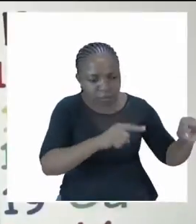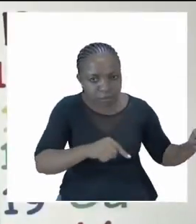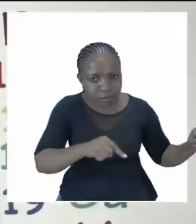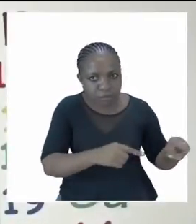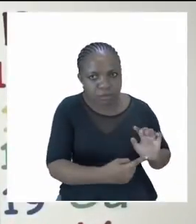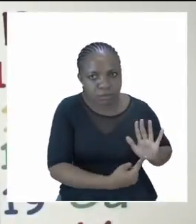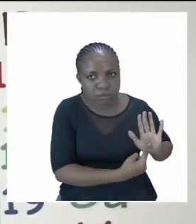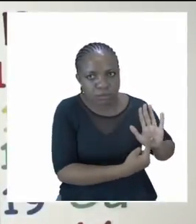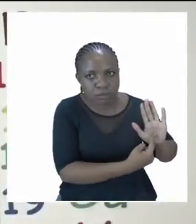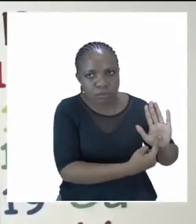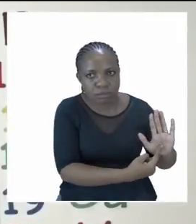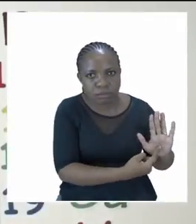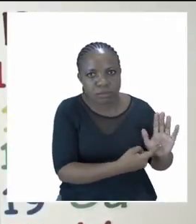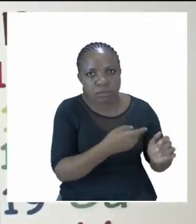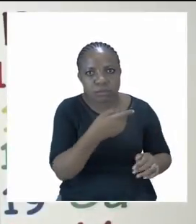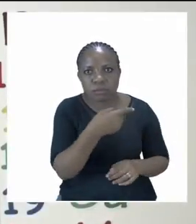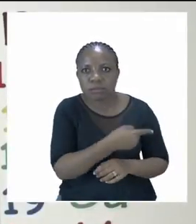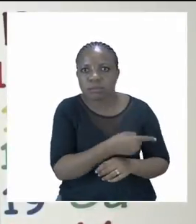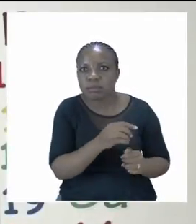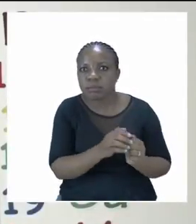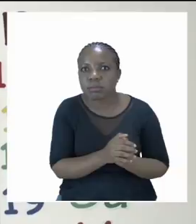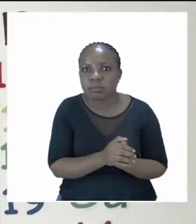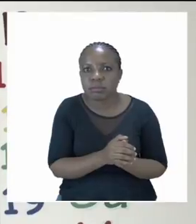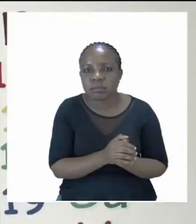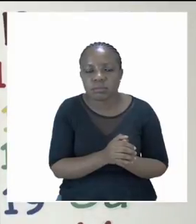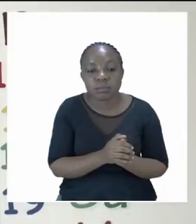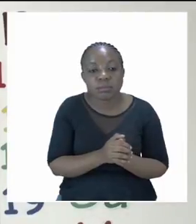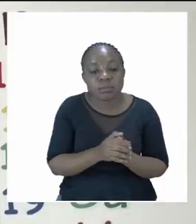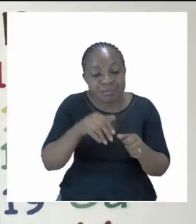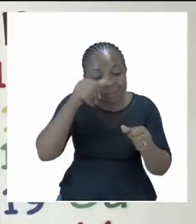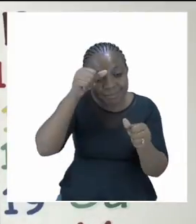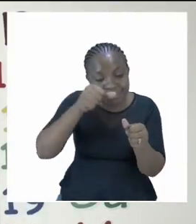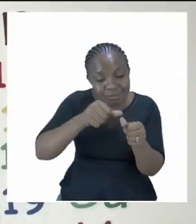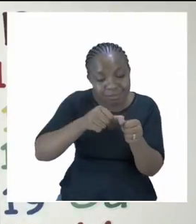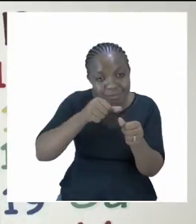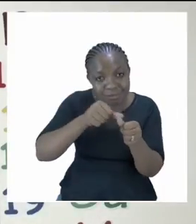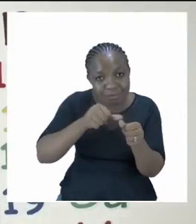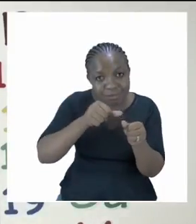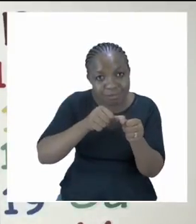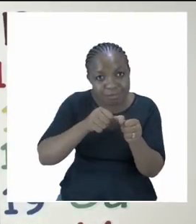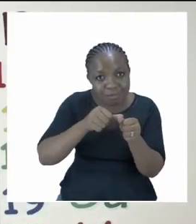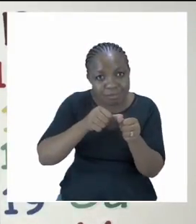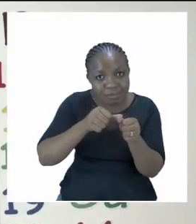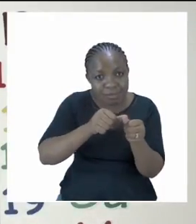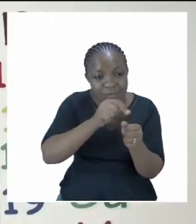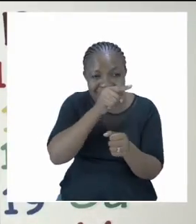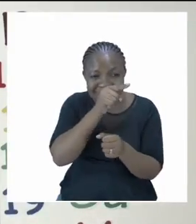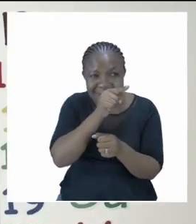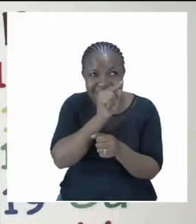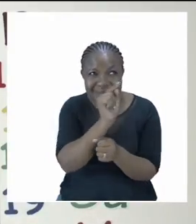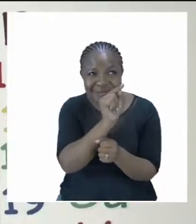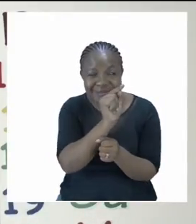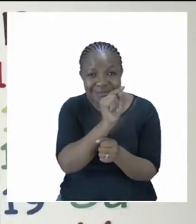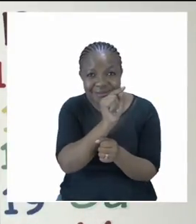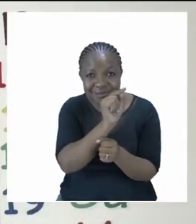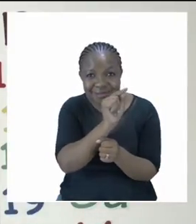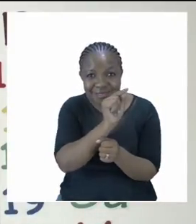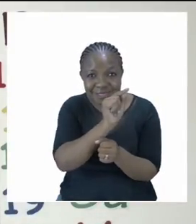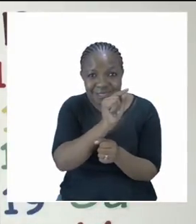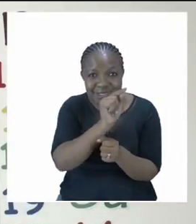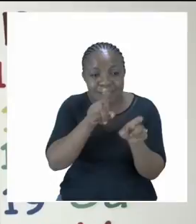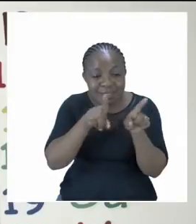So, the number 2 has its head right here. And it goes, let's